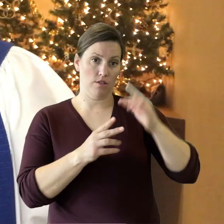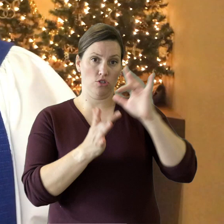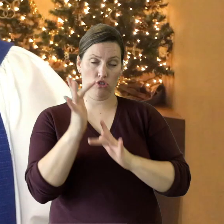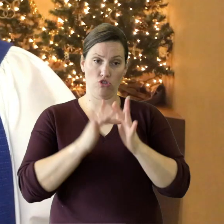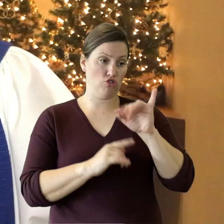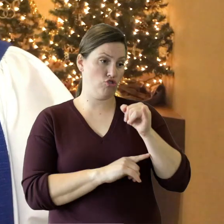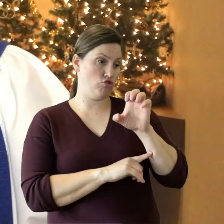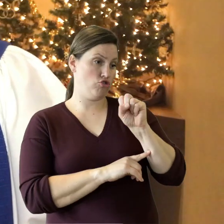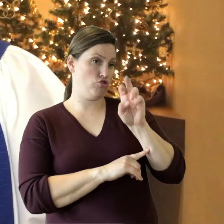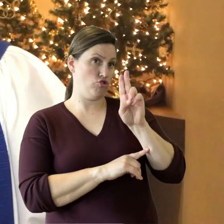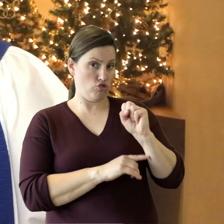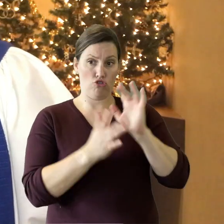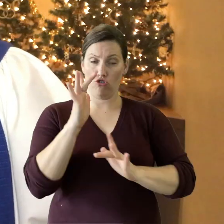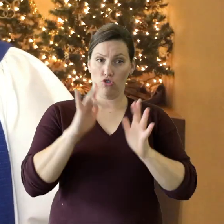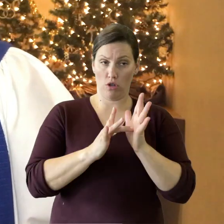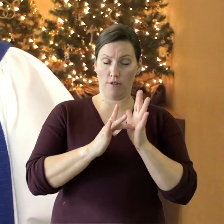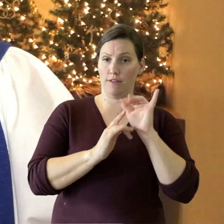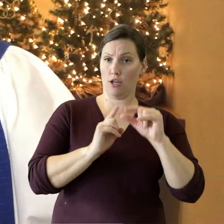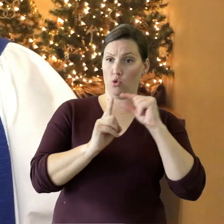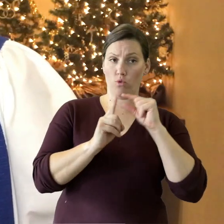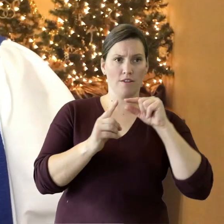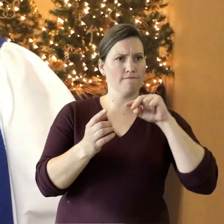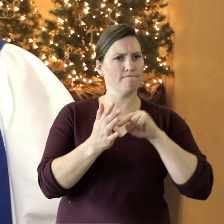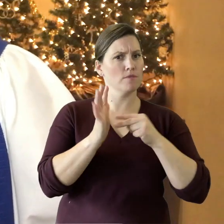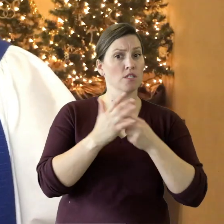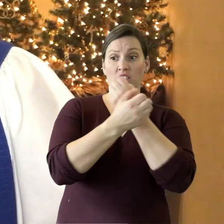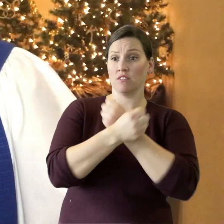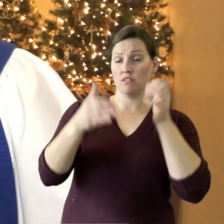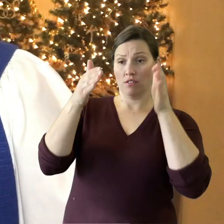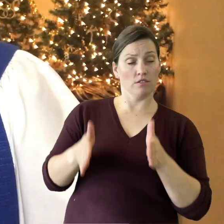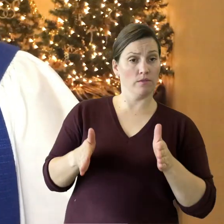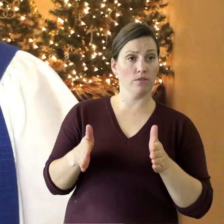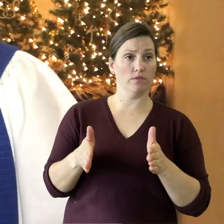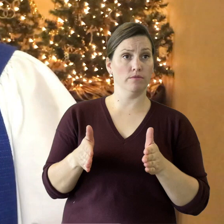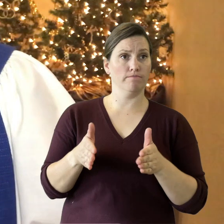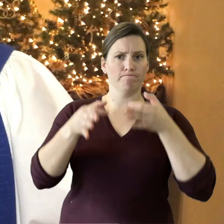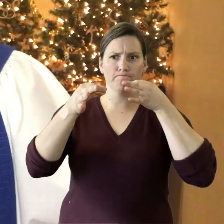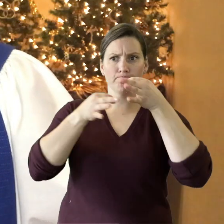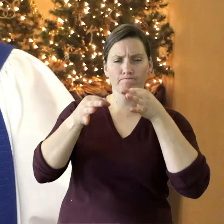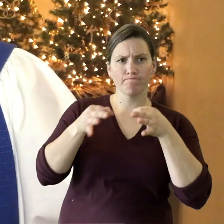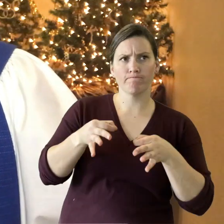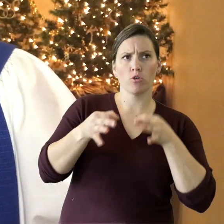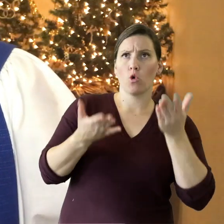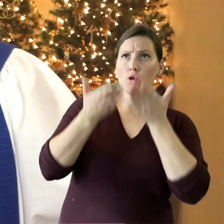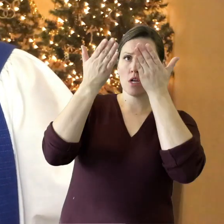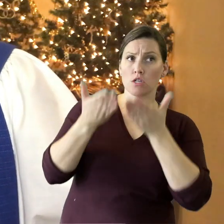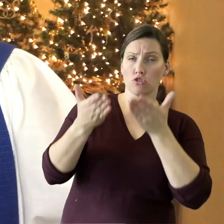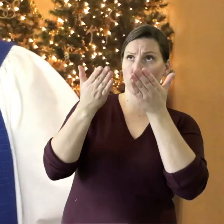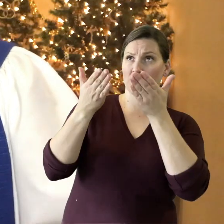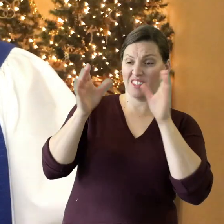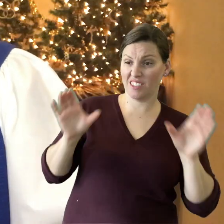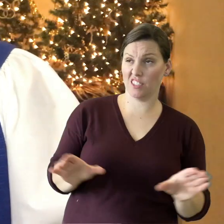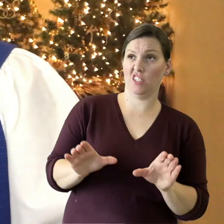That name, Jesus, is a word that means Savior, and it